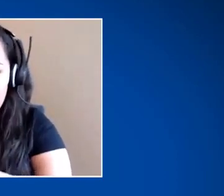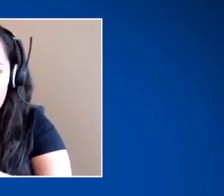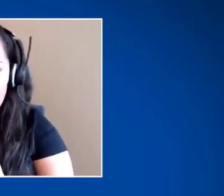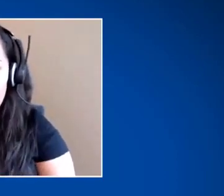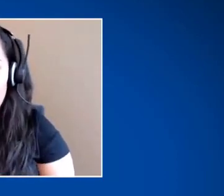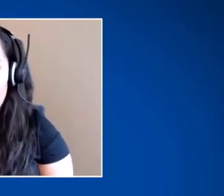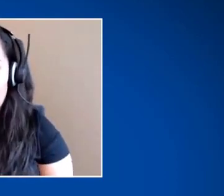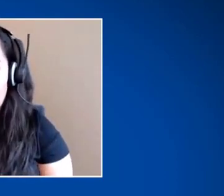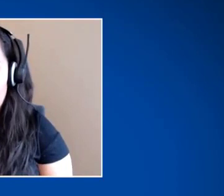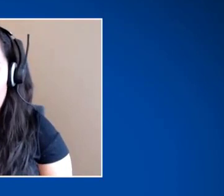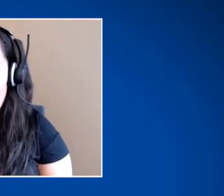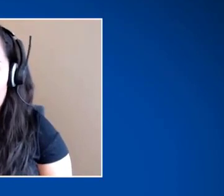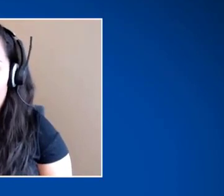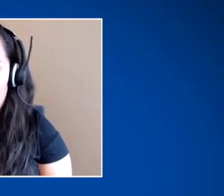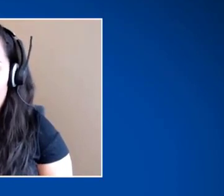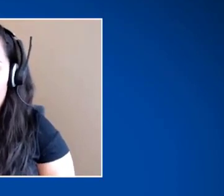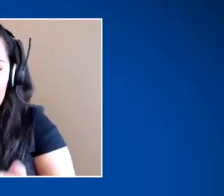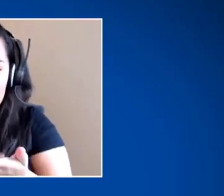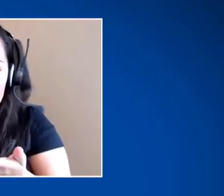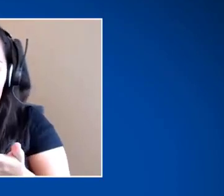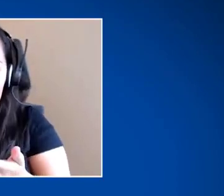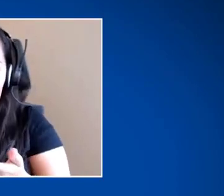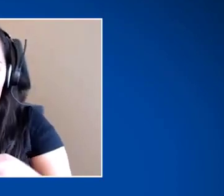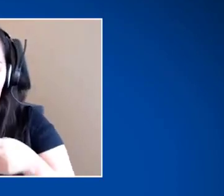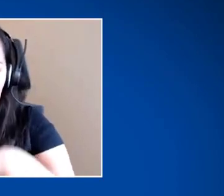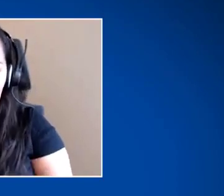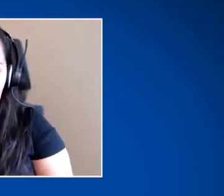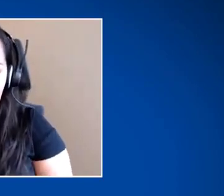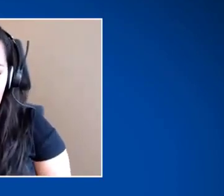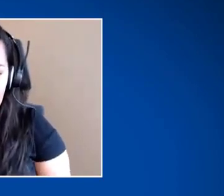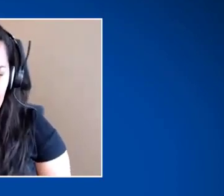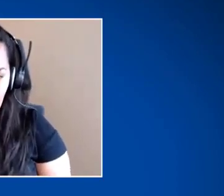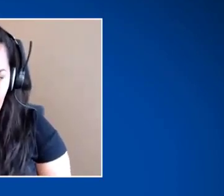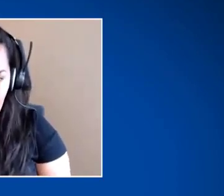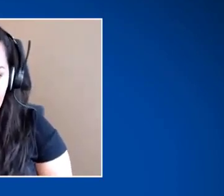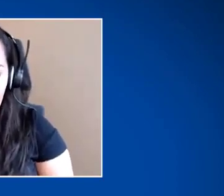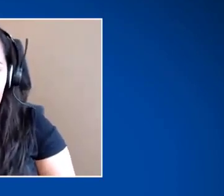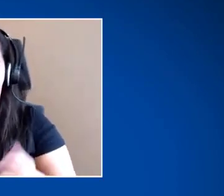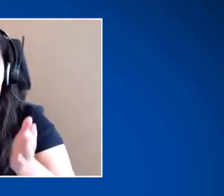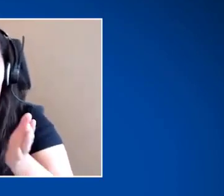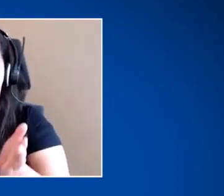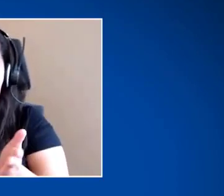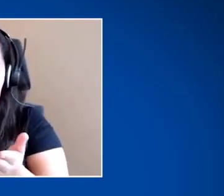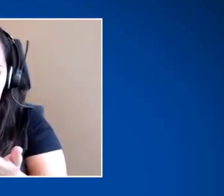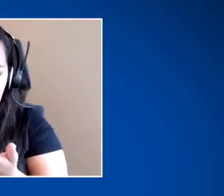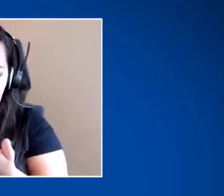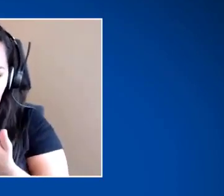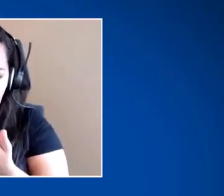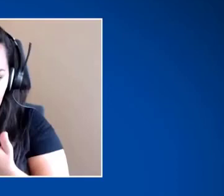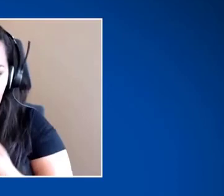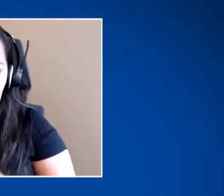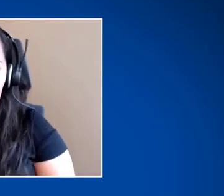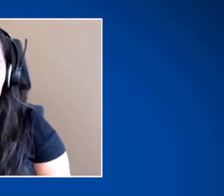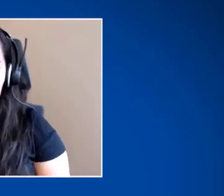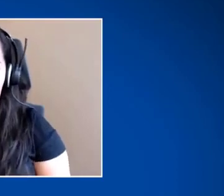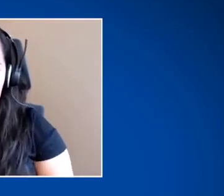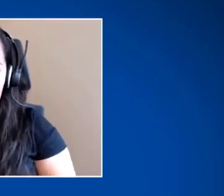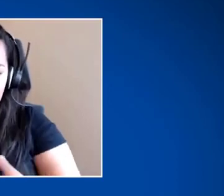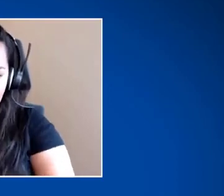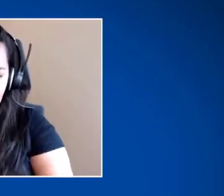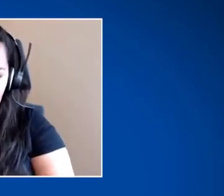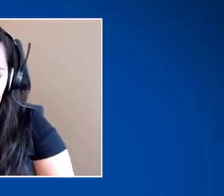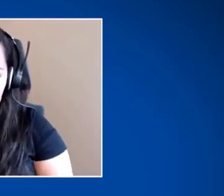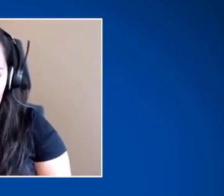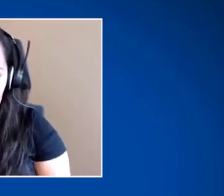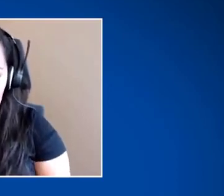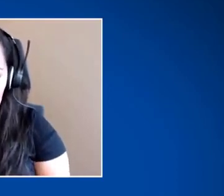Framework, sometimes we call it SRF, for research project grants. And this is going to be implemented for applications coming